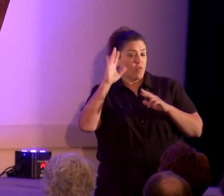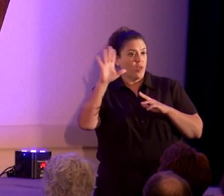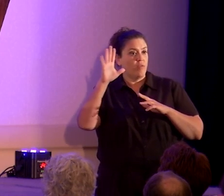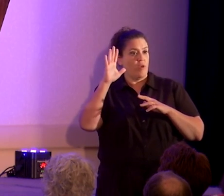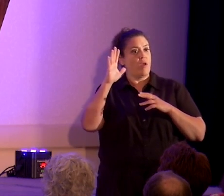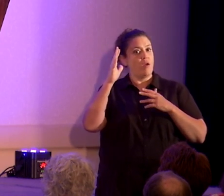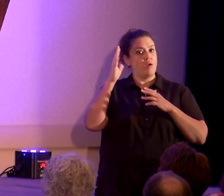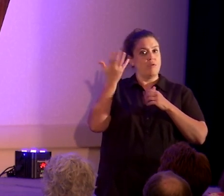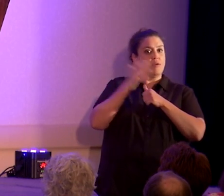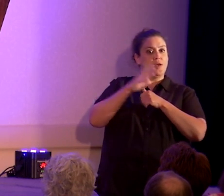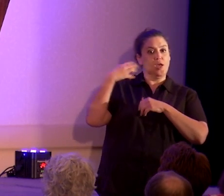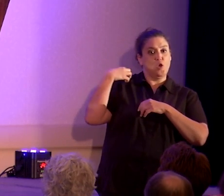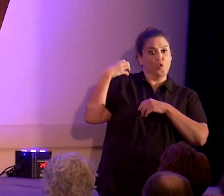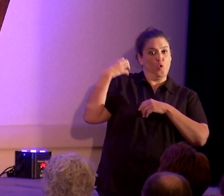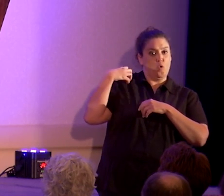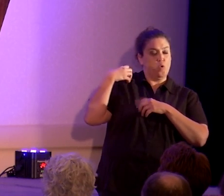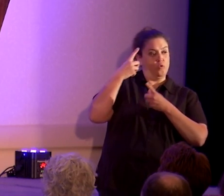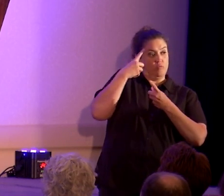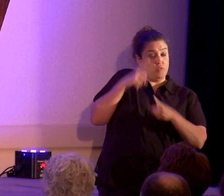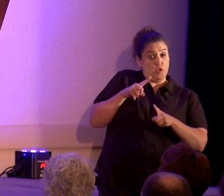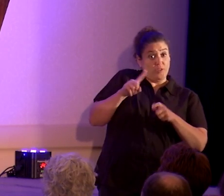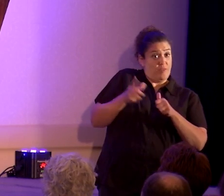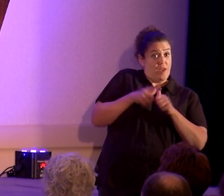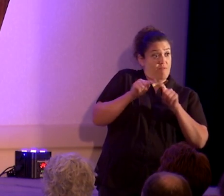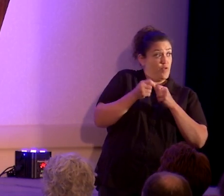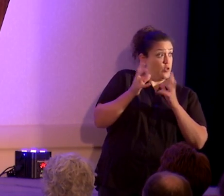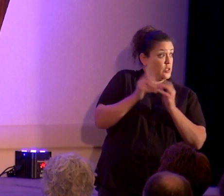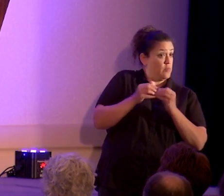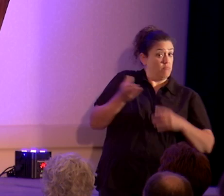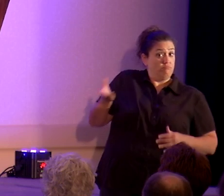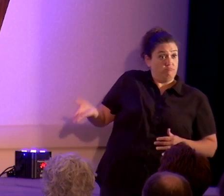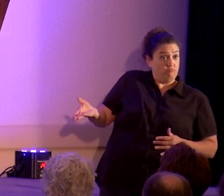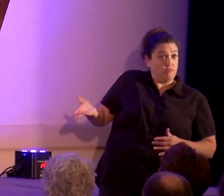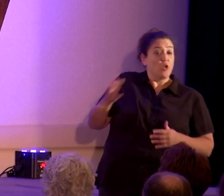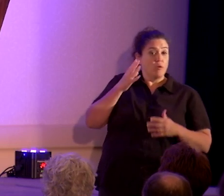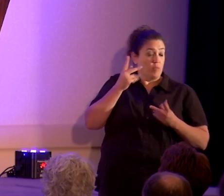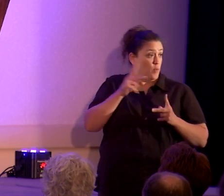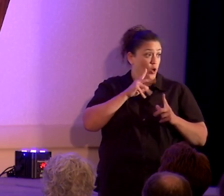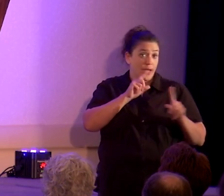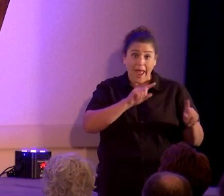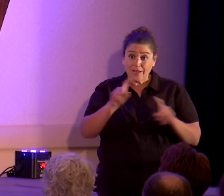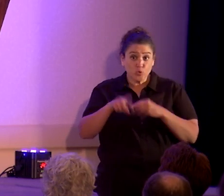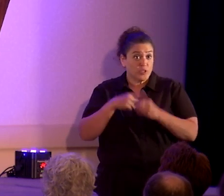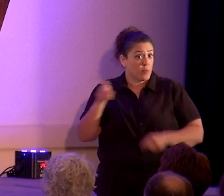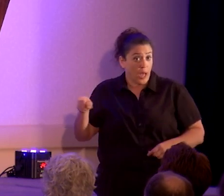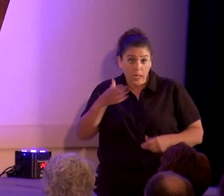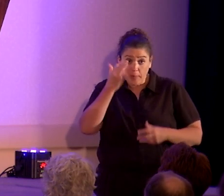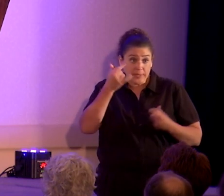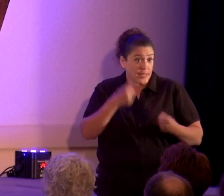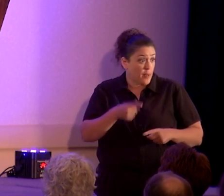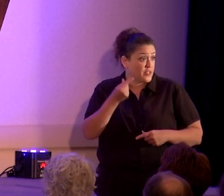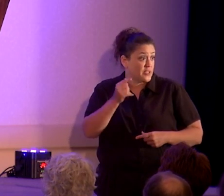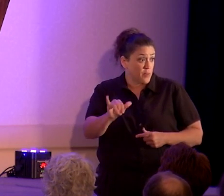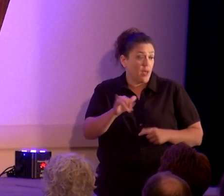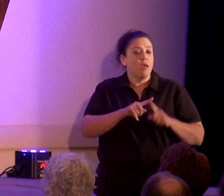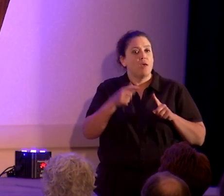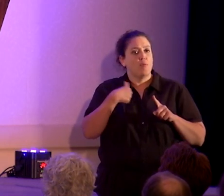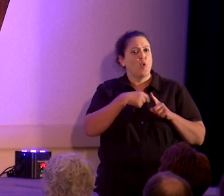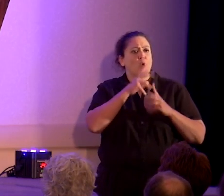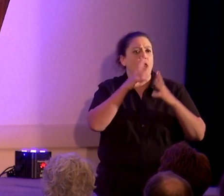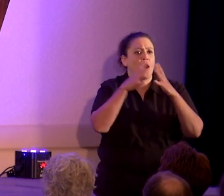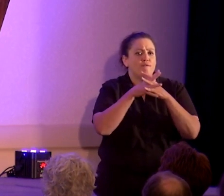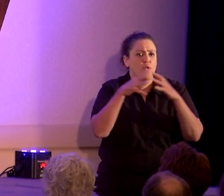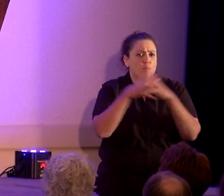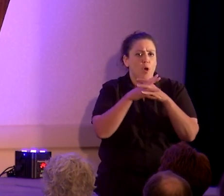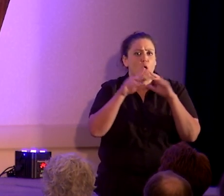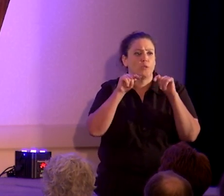page and says in that very first team meeting, look, here's Michael Sam. You're going to get questions about him because he happens to be gay, but we are a football team.